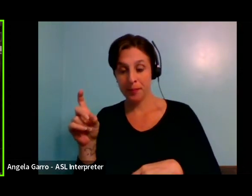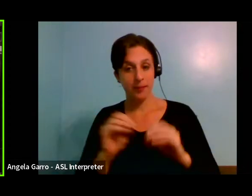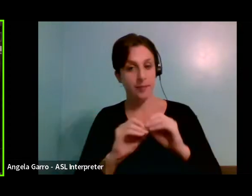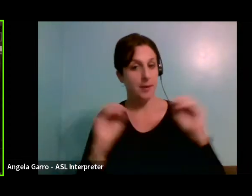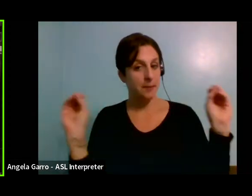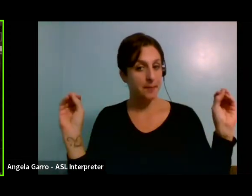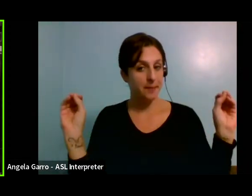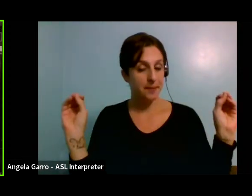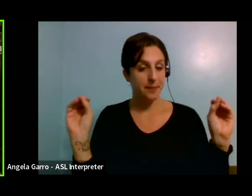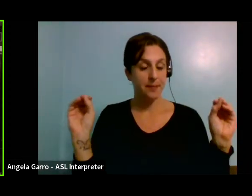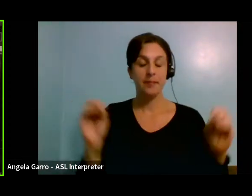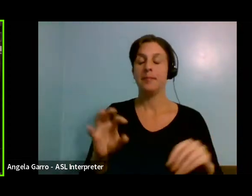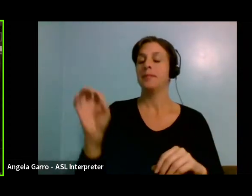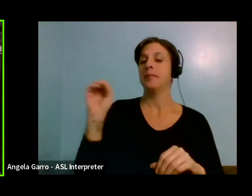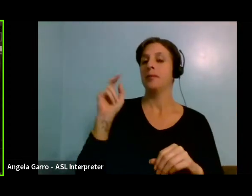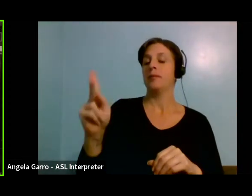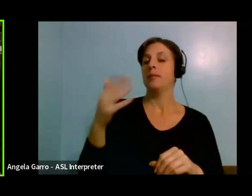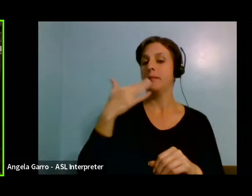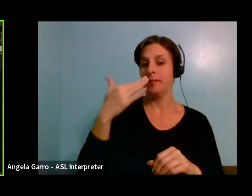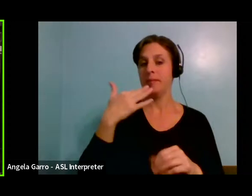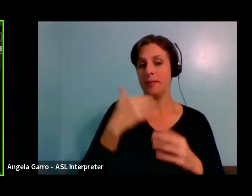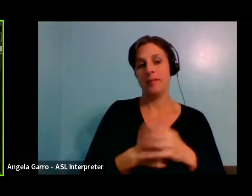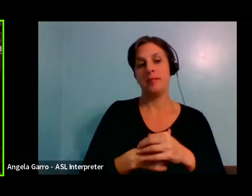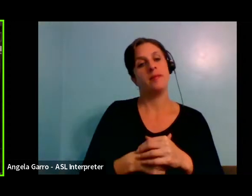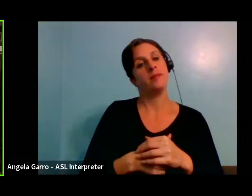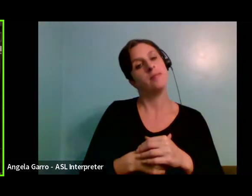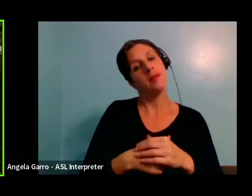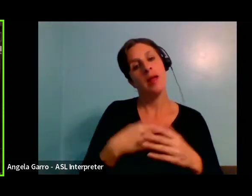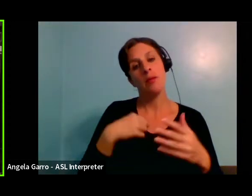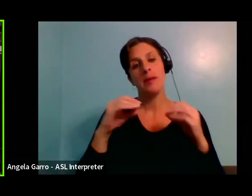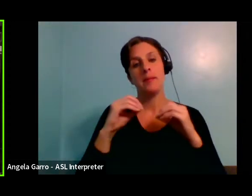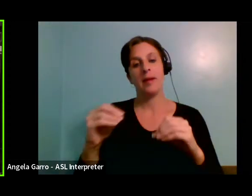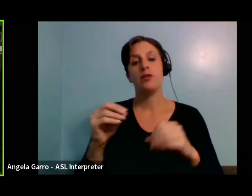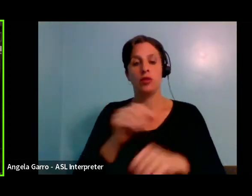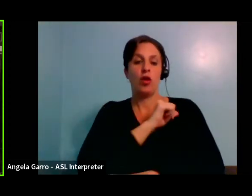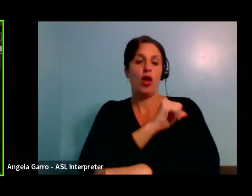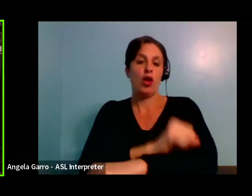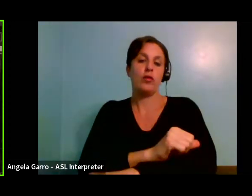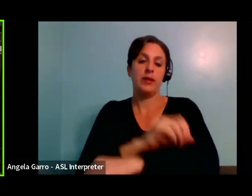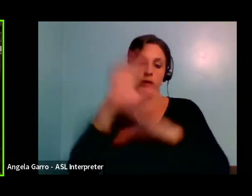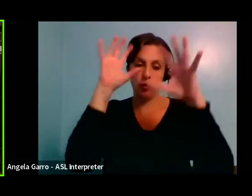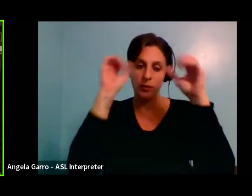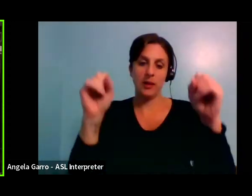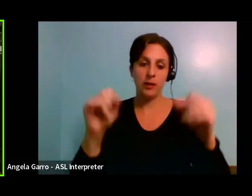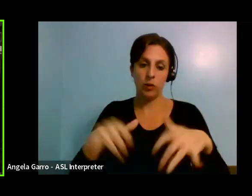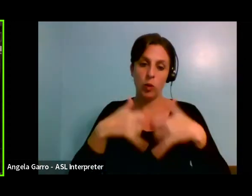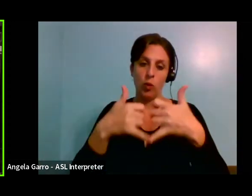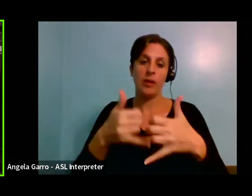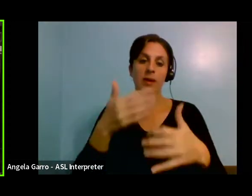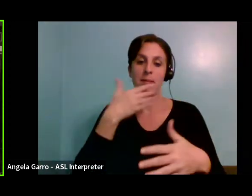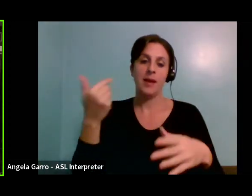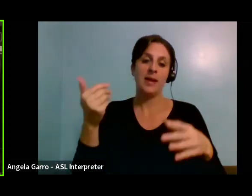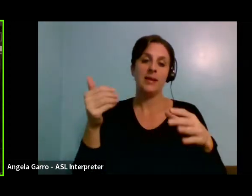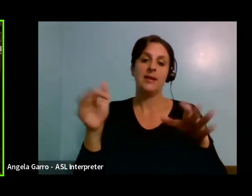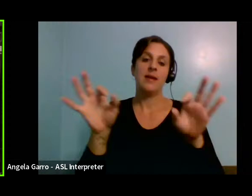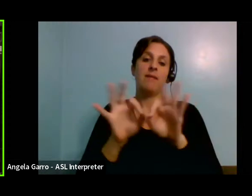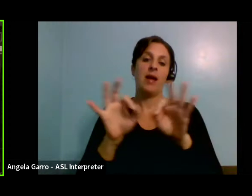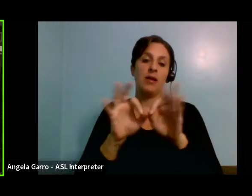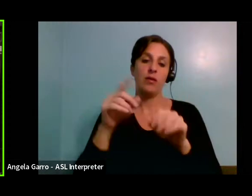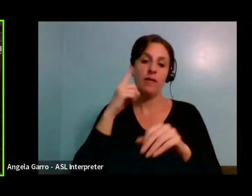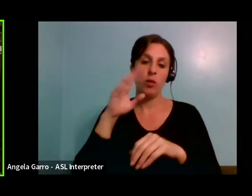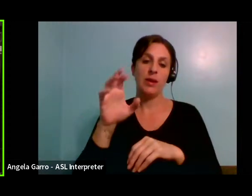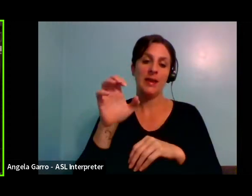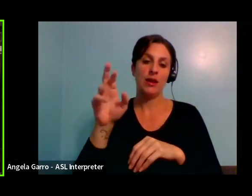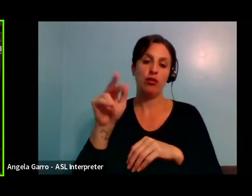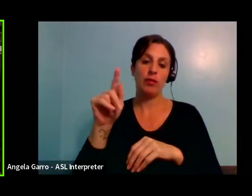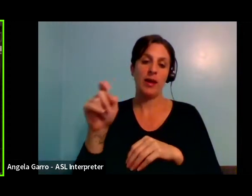none. Okay, thank you. I'd like to okay, make a motion to authorize the superintendent to award the best value for E-rate contract. great, I'll thank sec-